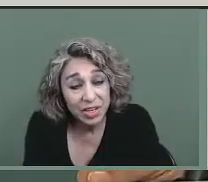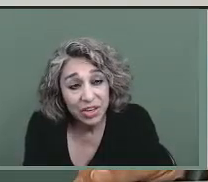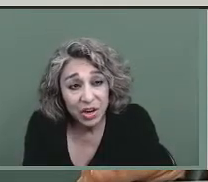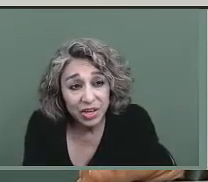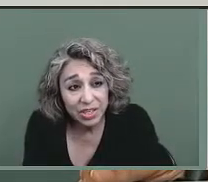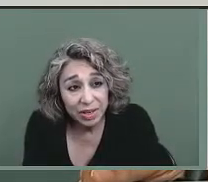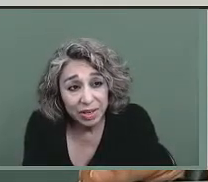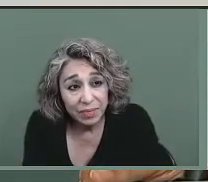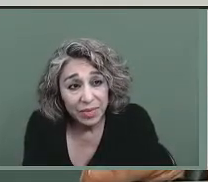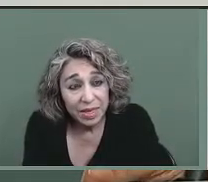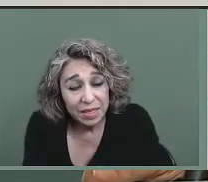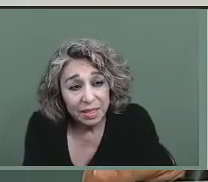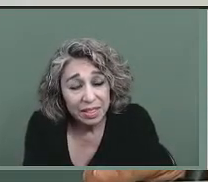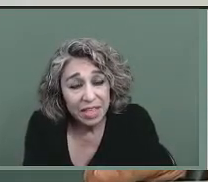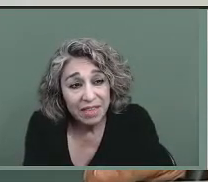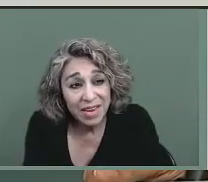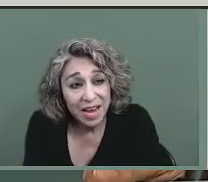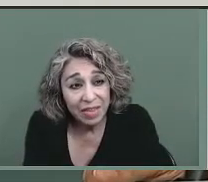much they charged?